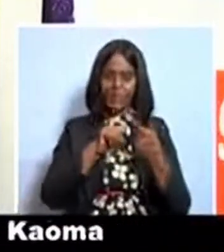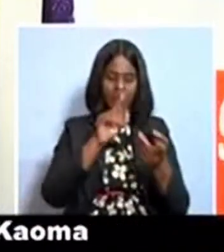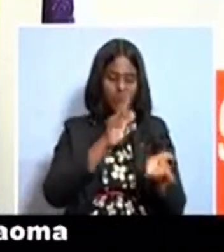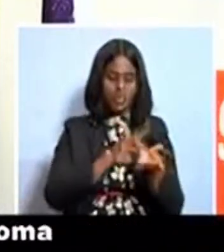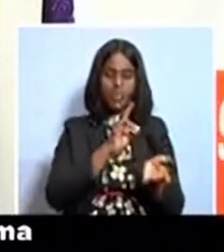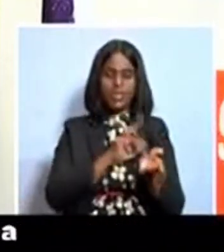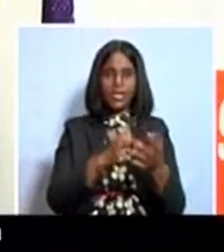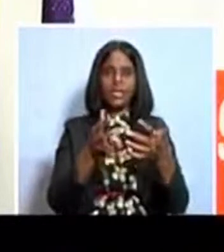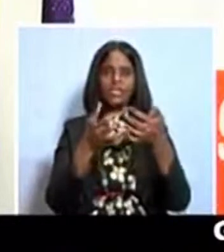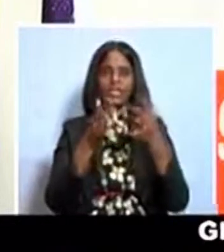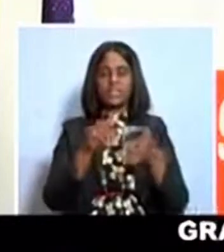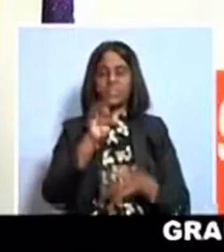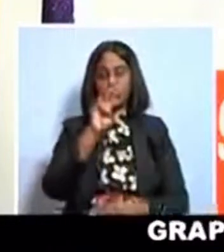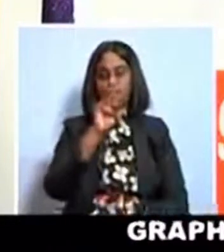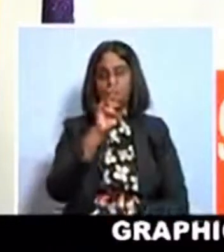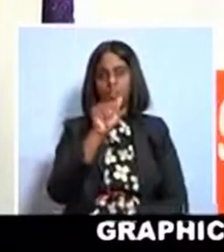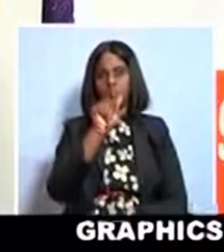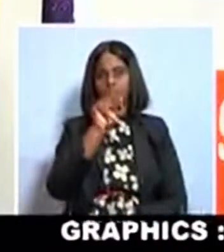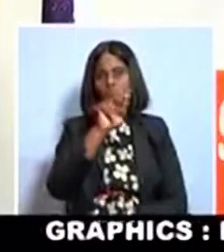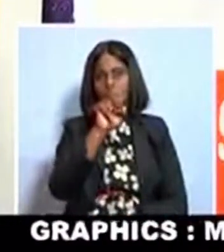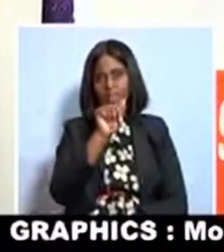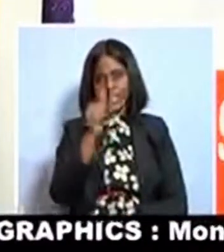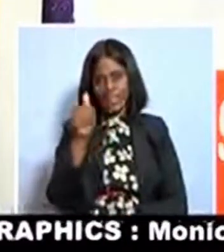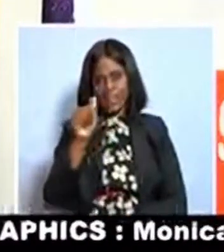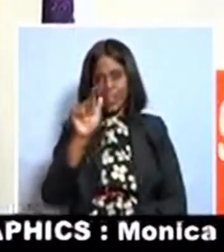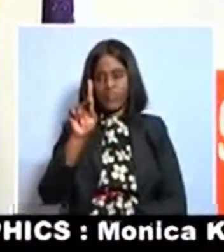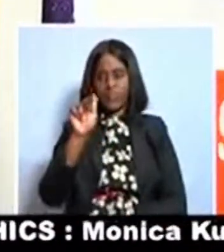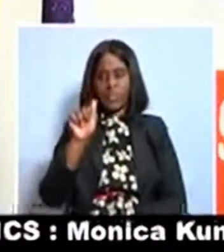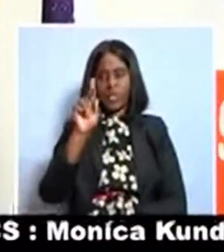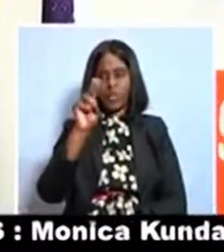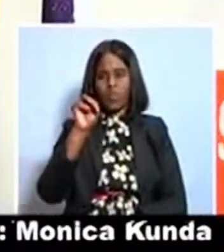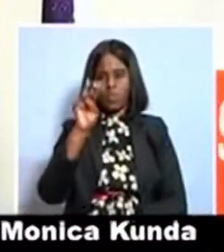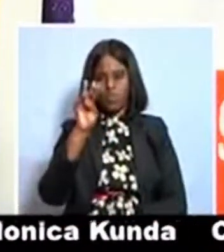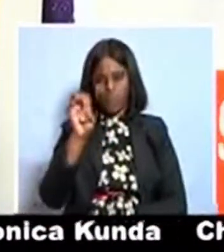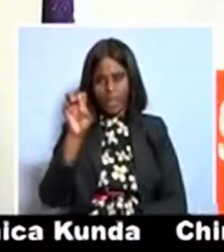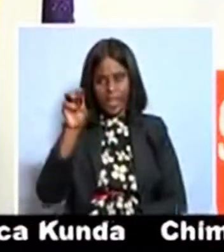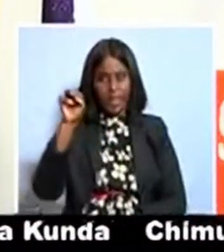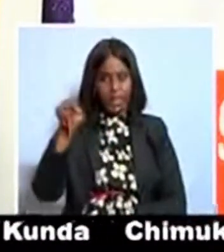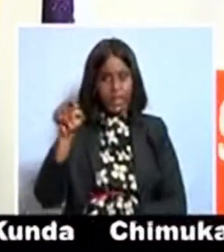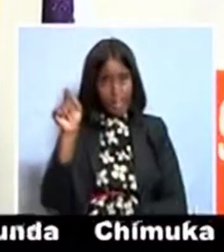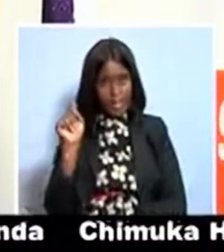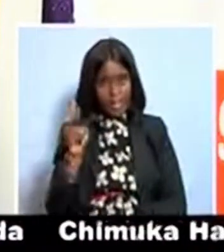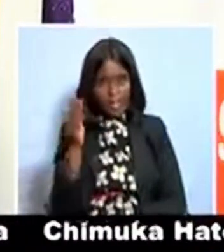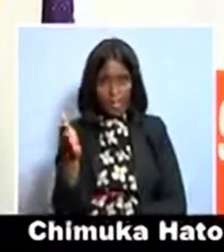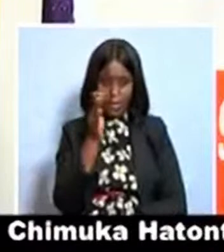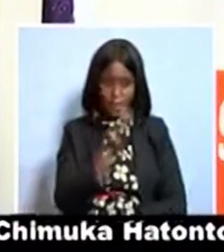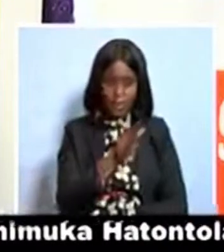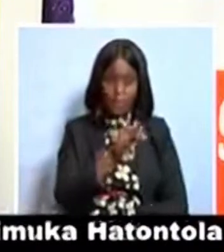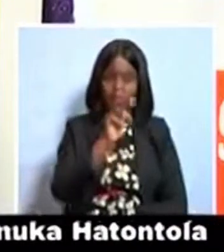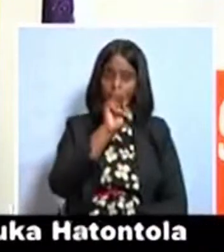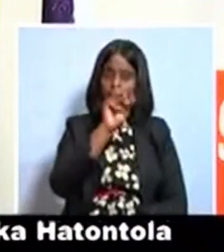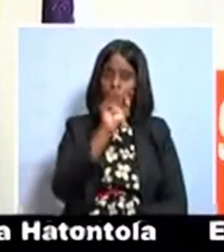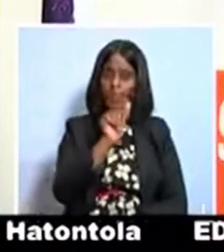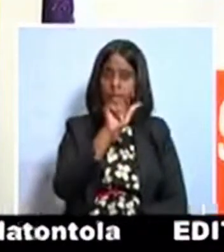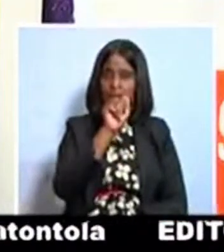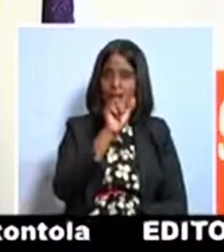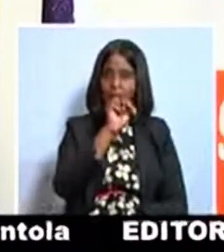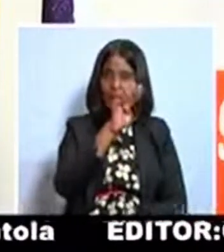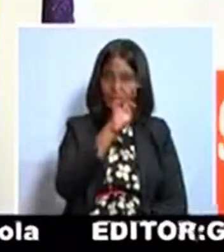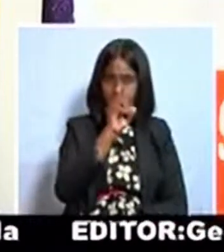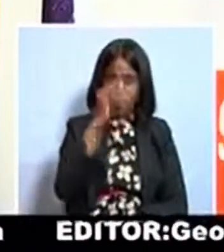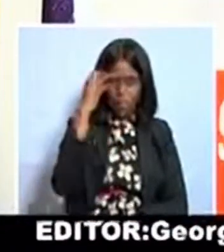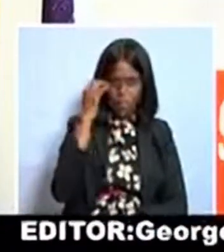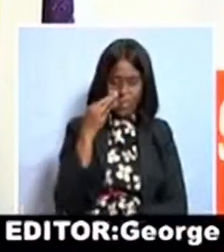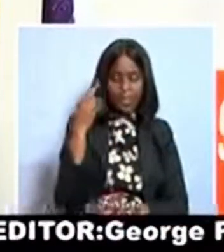Dr. Engineer Aaron Mwanza, who is a Kaumbwe Member of Parliament, and Ms. Samantha Malambo, Officer in